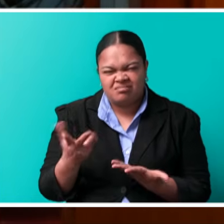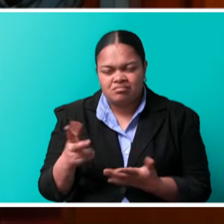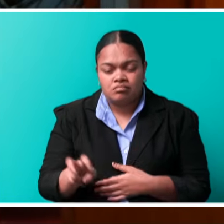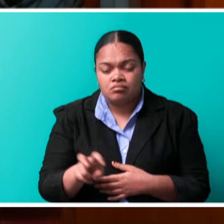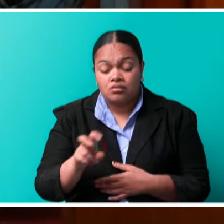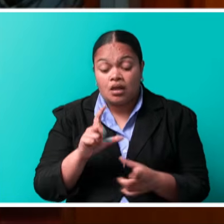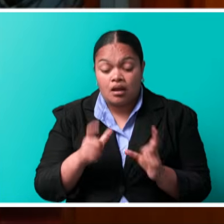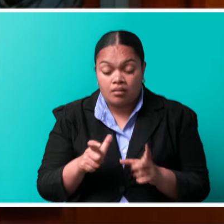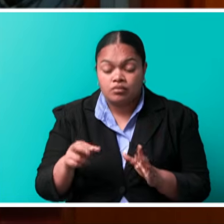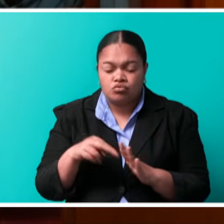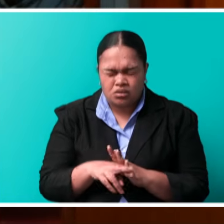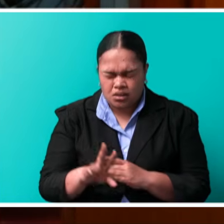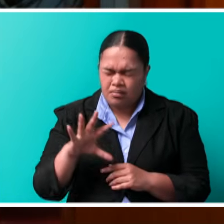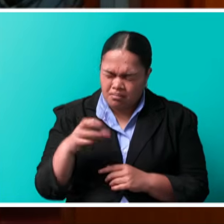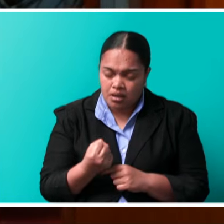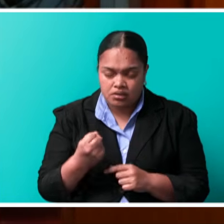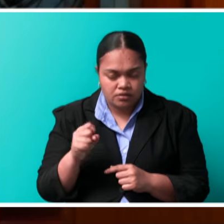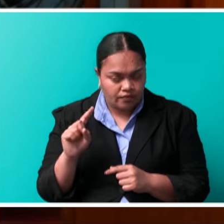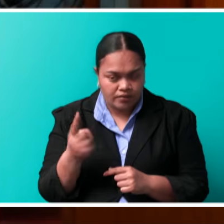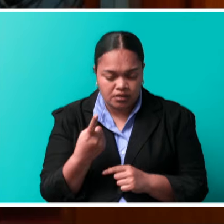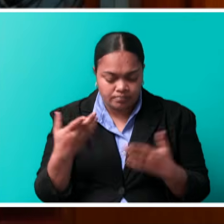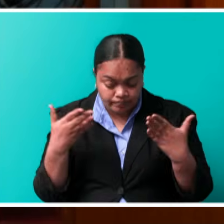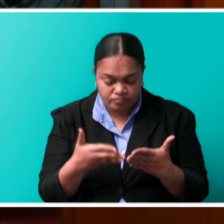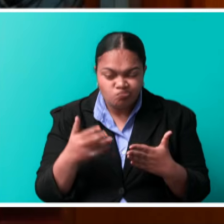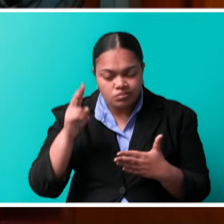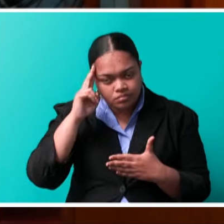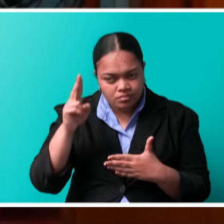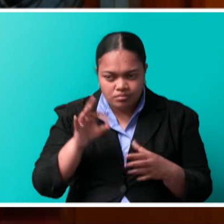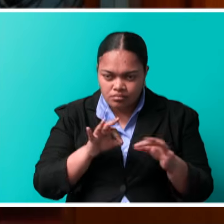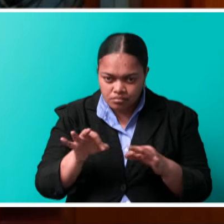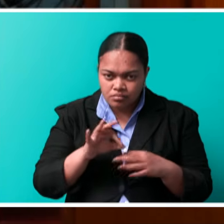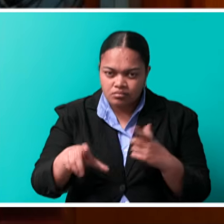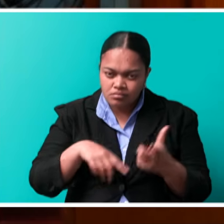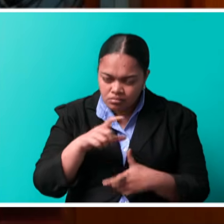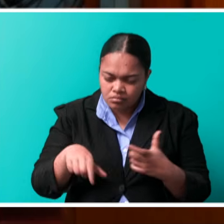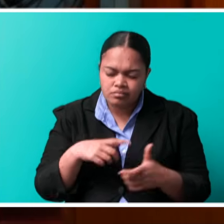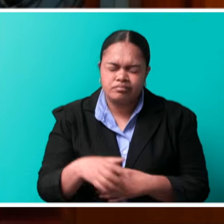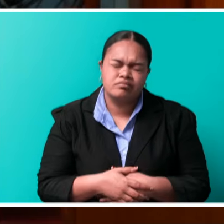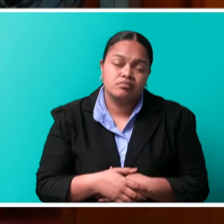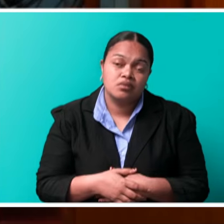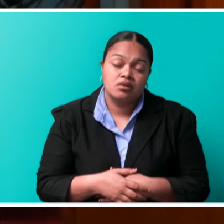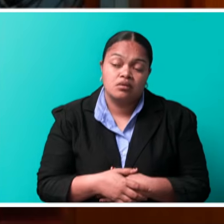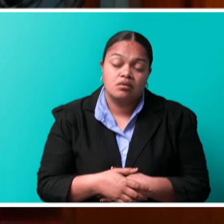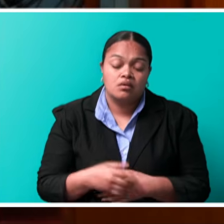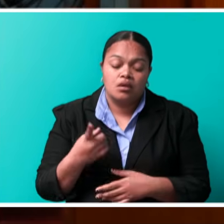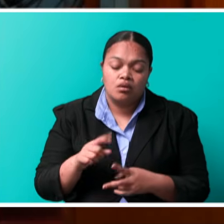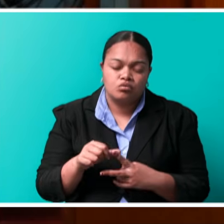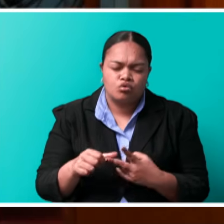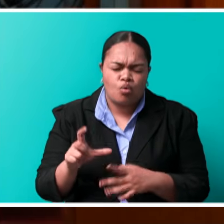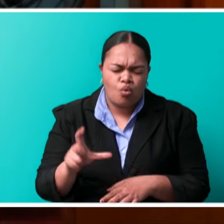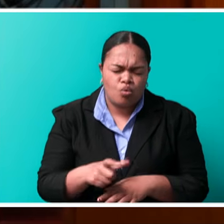Climate resilience must remain central to national planning. Cyclones, floods, coastal erosion,